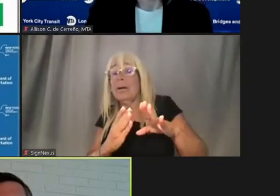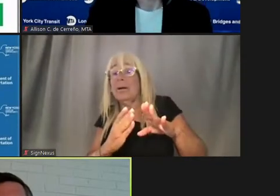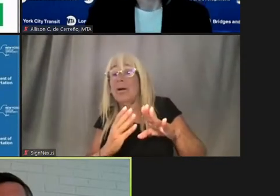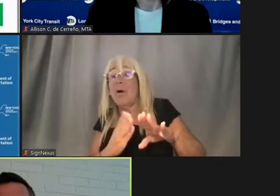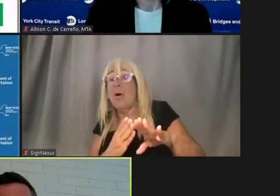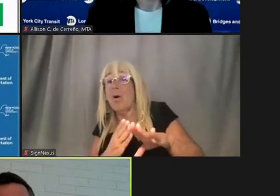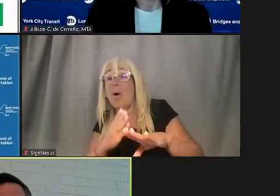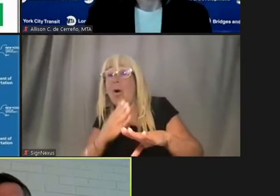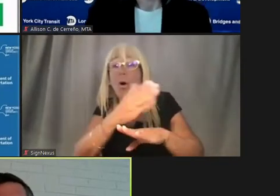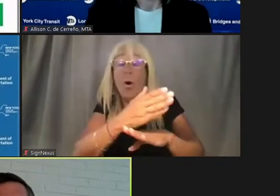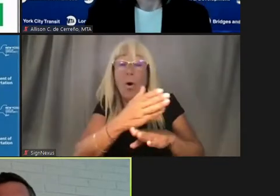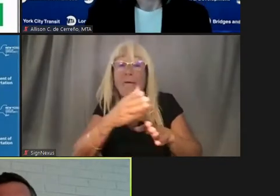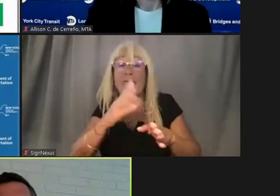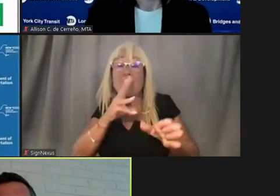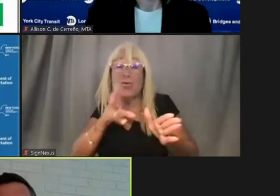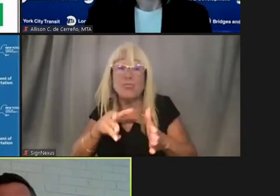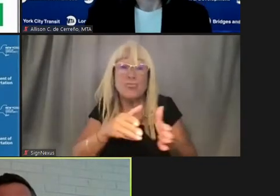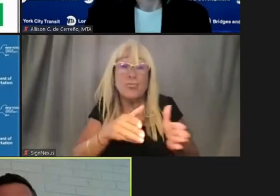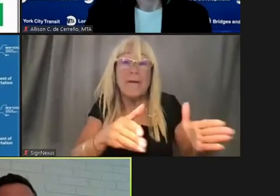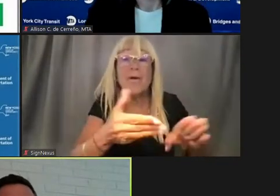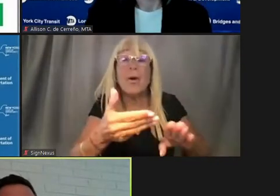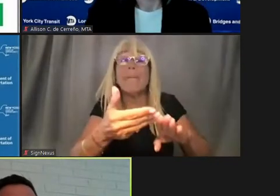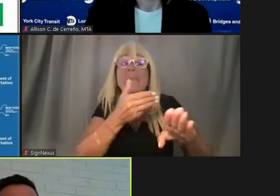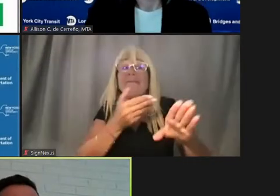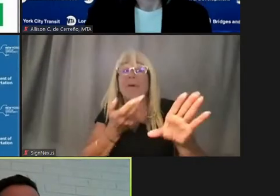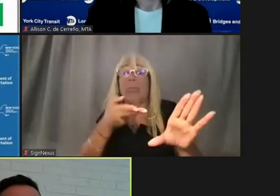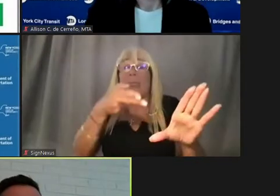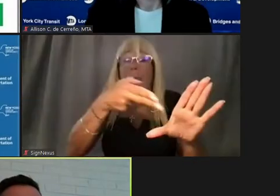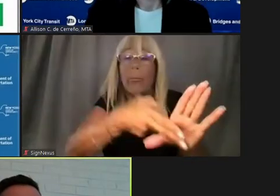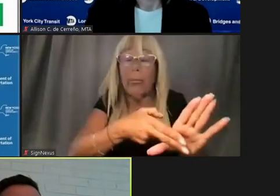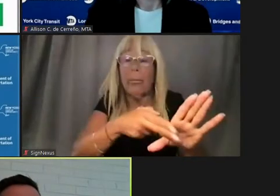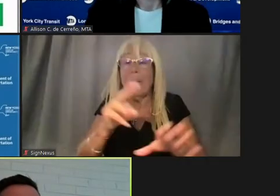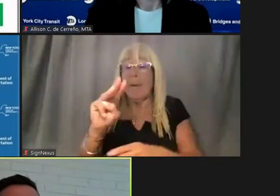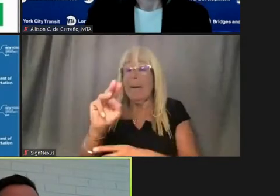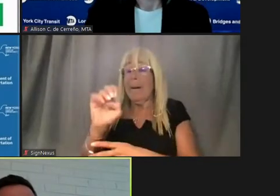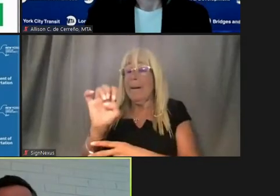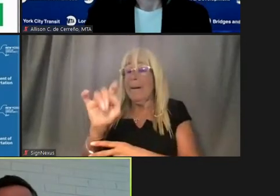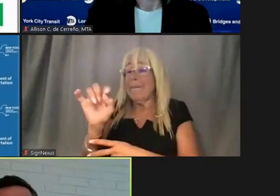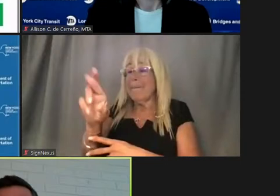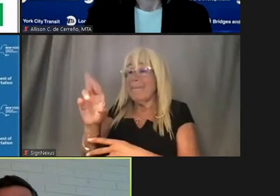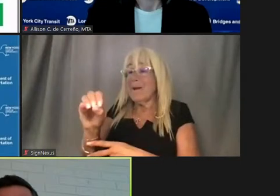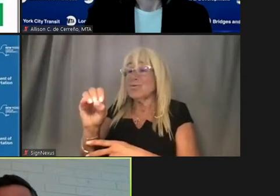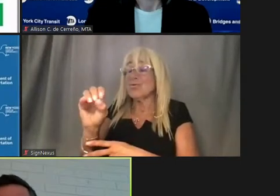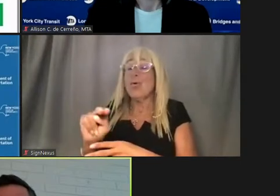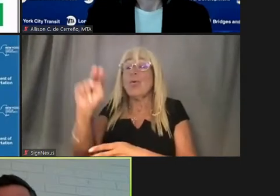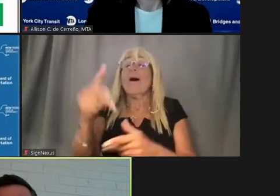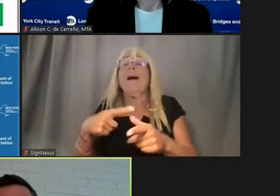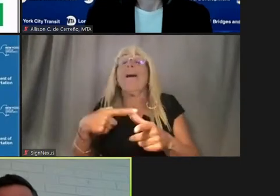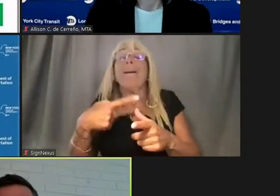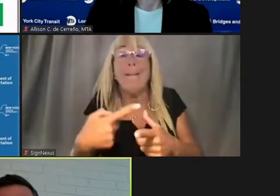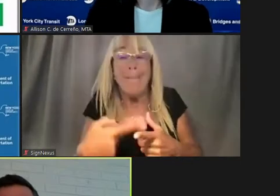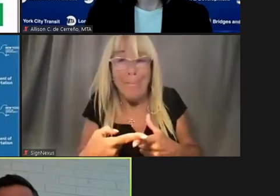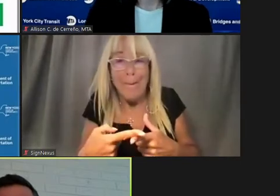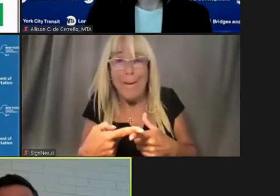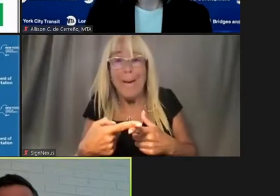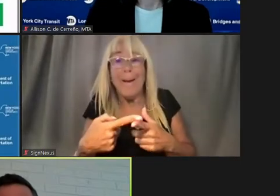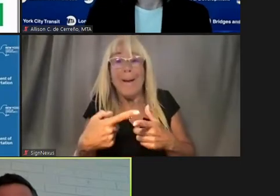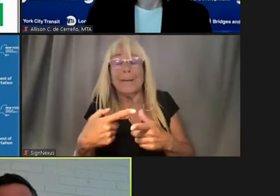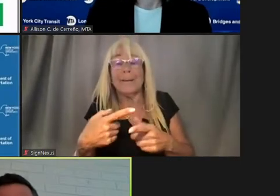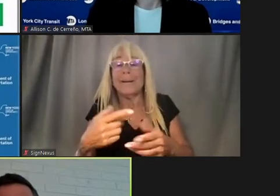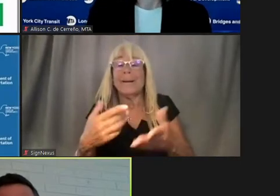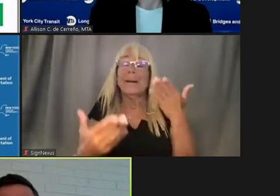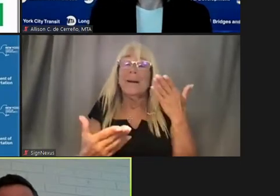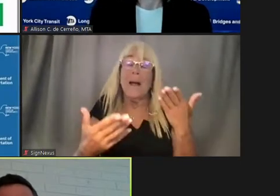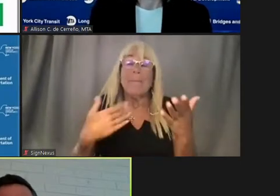river first before getting on Metro north um I may oppose congestion pricing